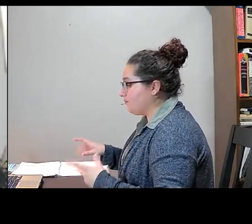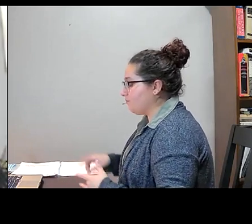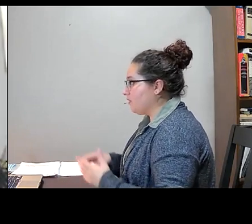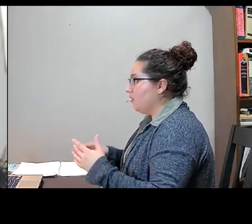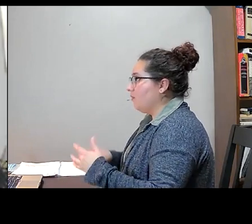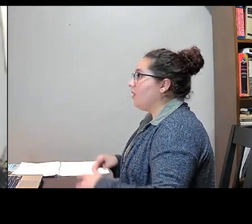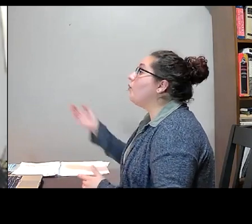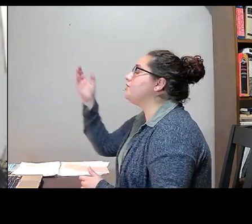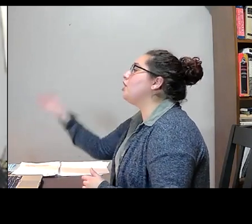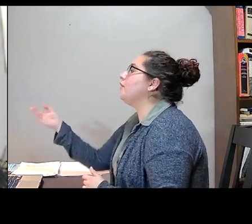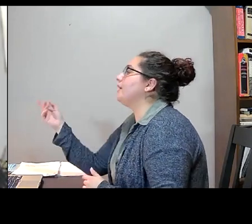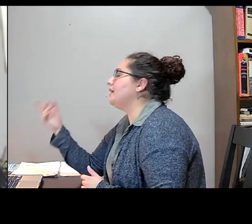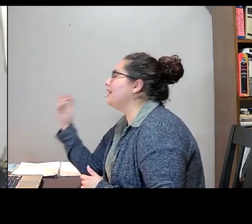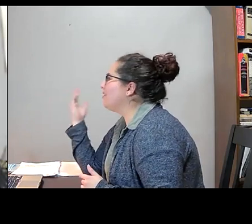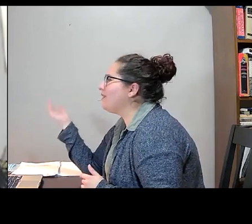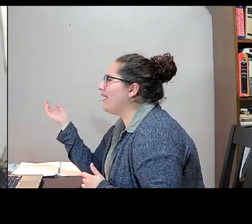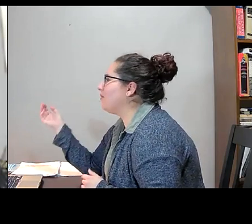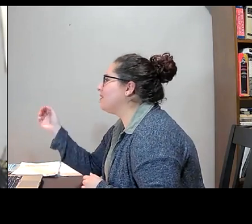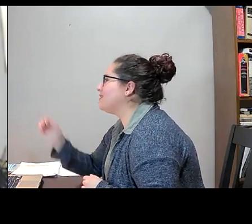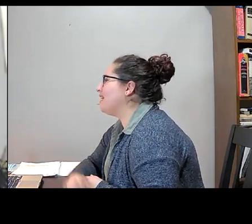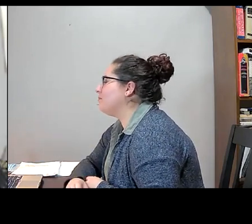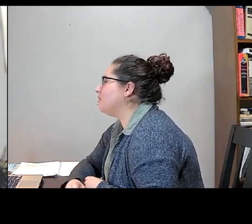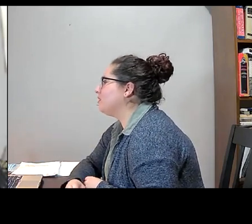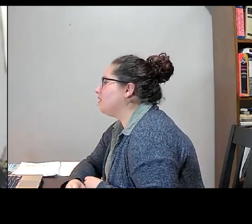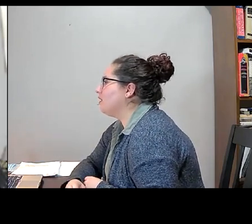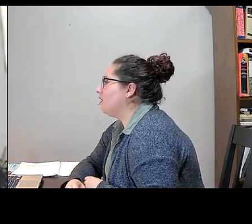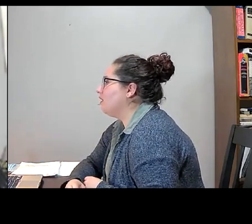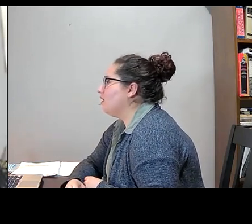things. Where's Joey? He can open an account in his name.